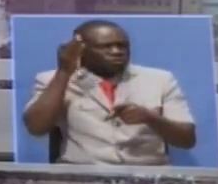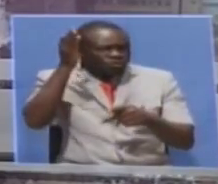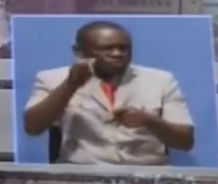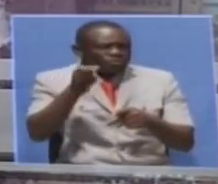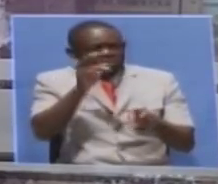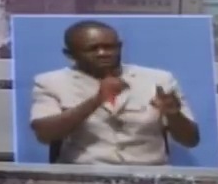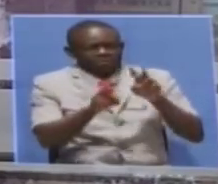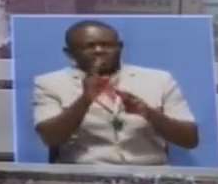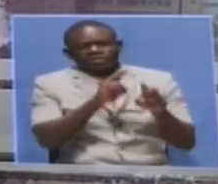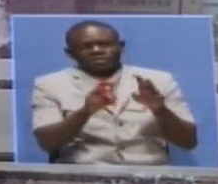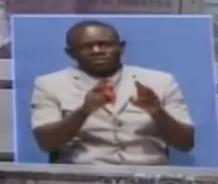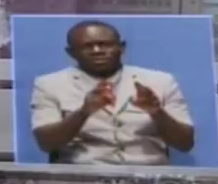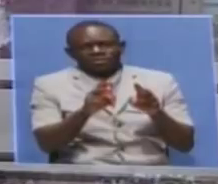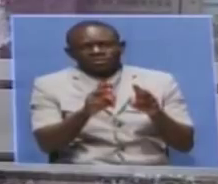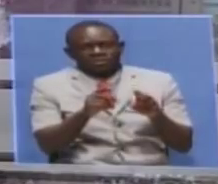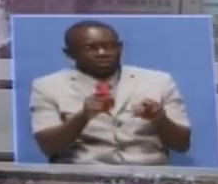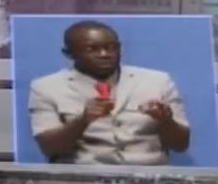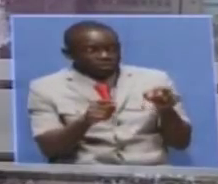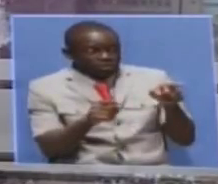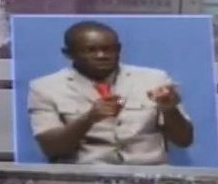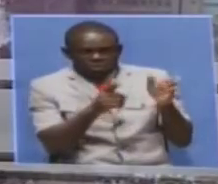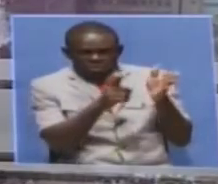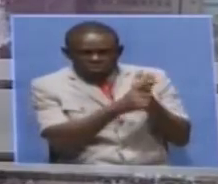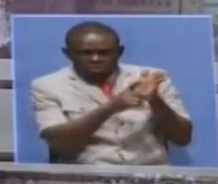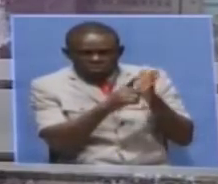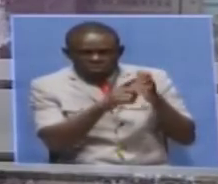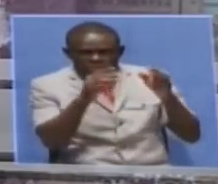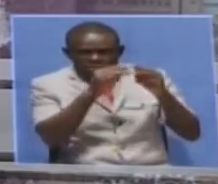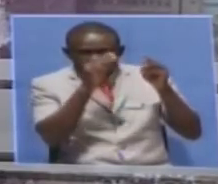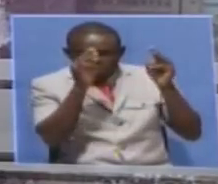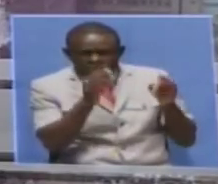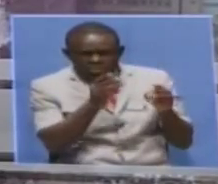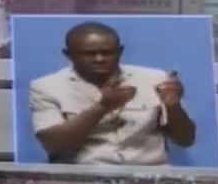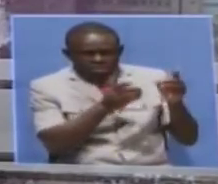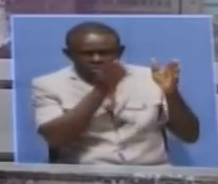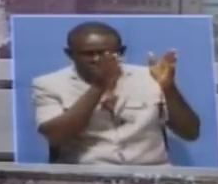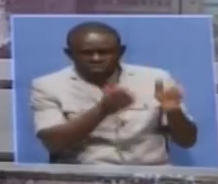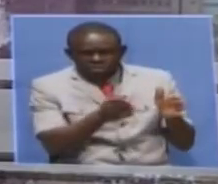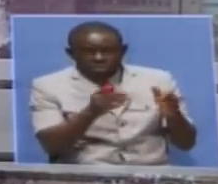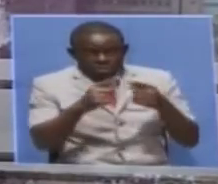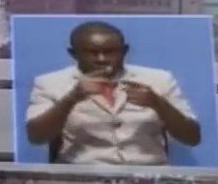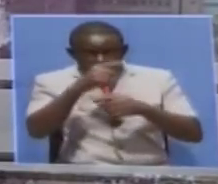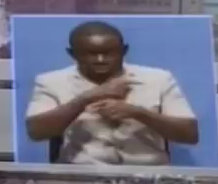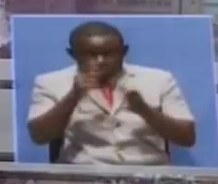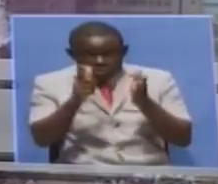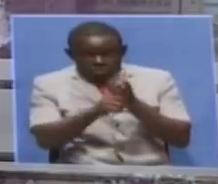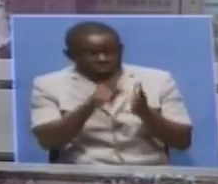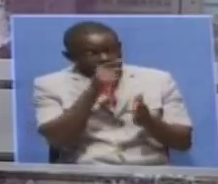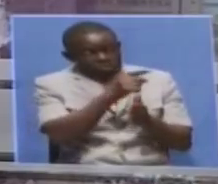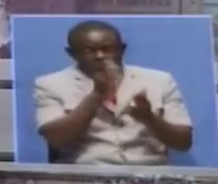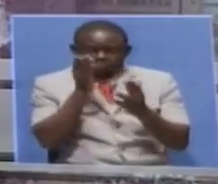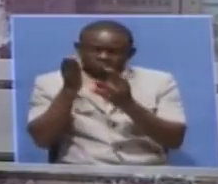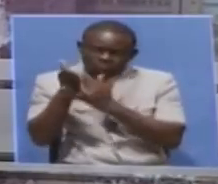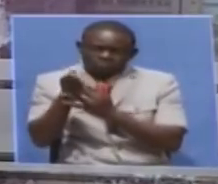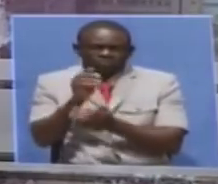Director Victoria Piri and her entourage called on him at Mass Media Complex in Lusaka today. Etambuyu Katota has